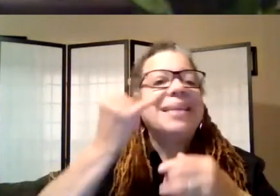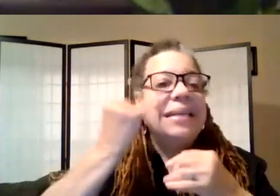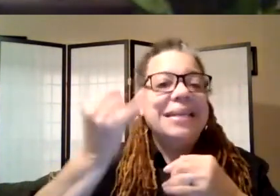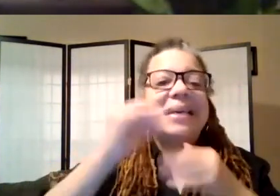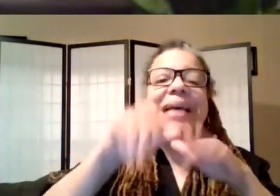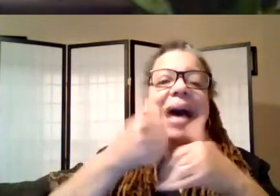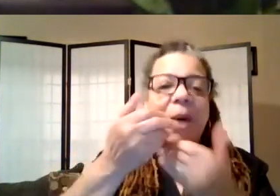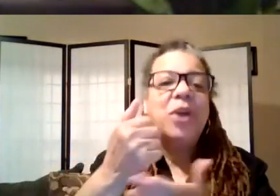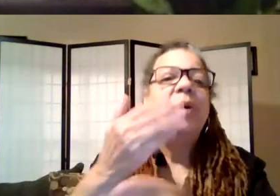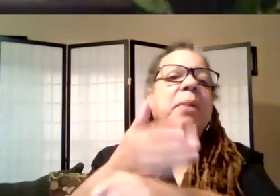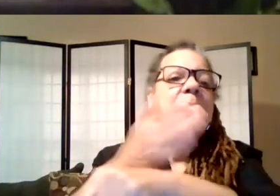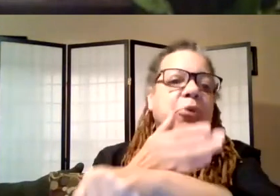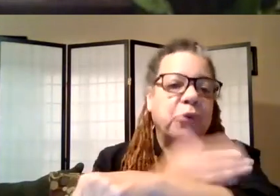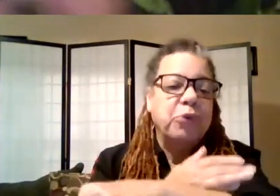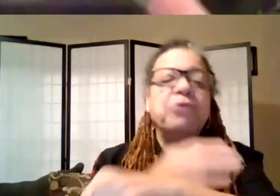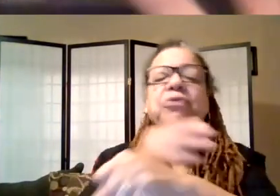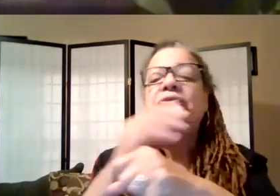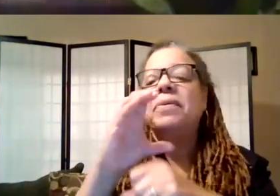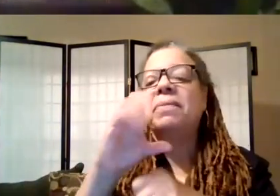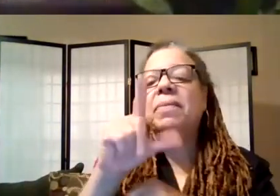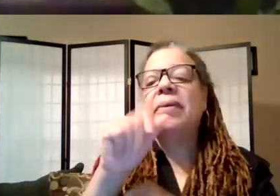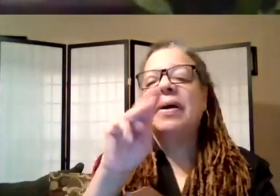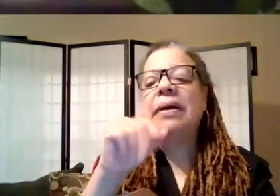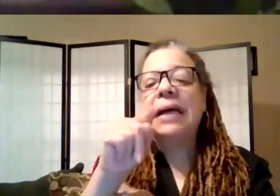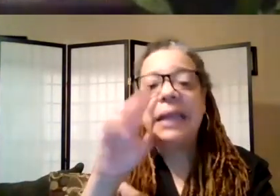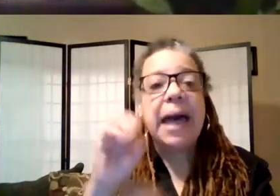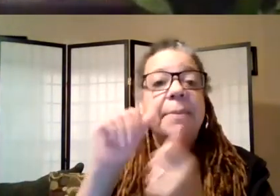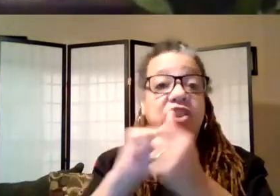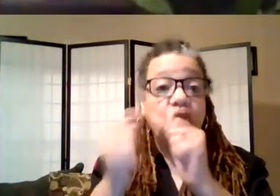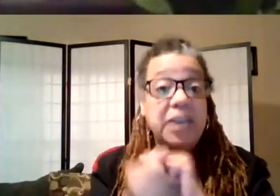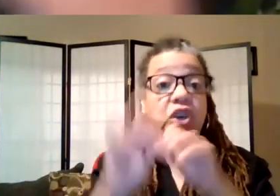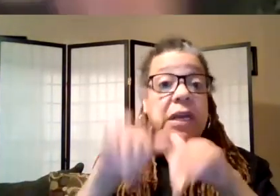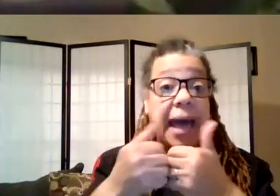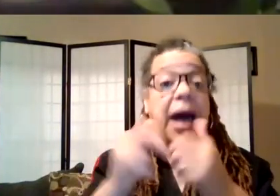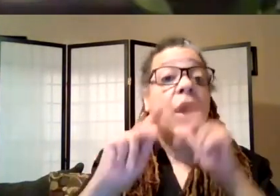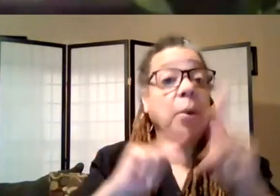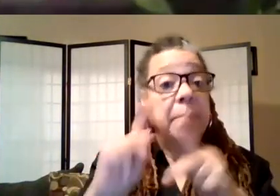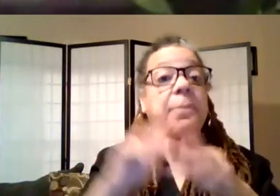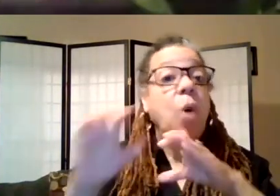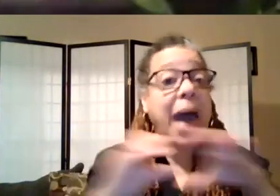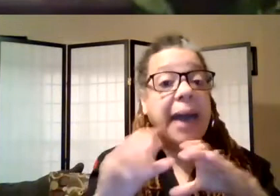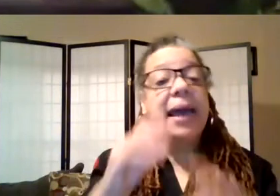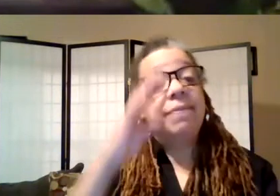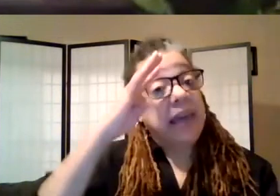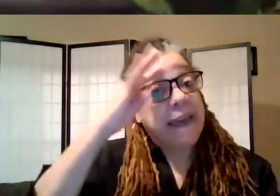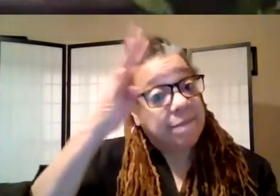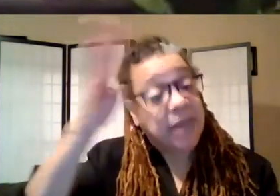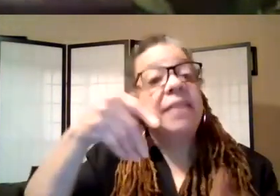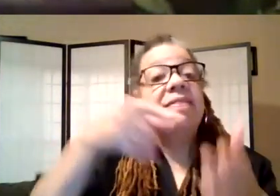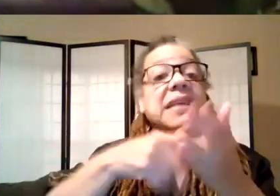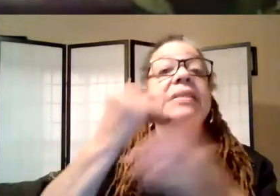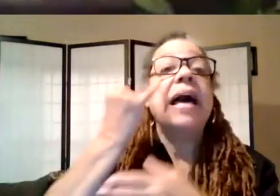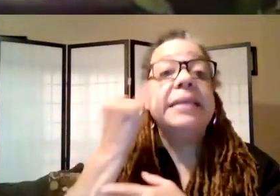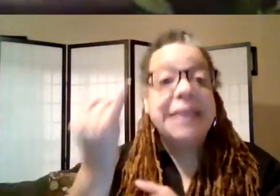move the needle for how consumers act in things. And so they came up with this idea that